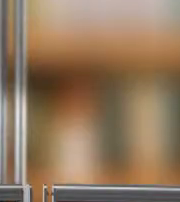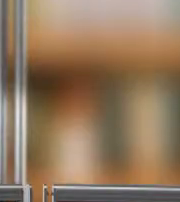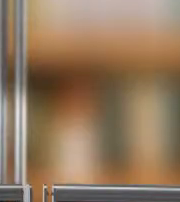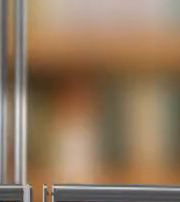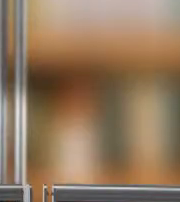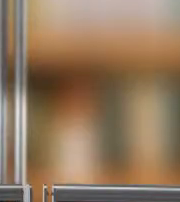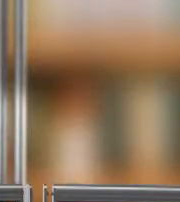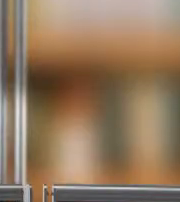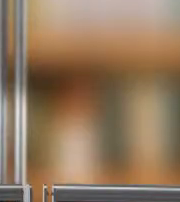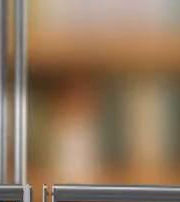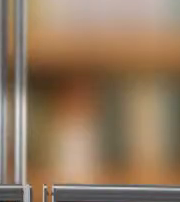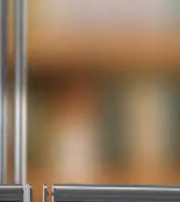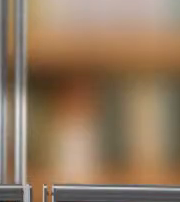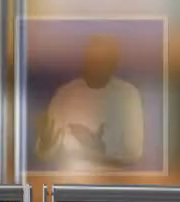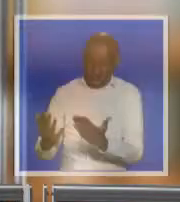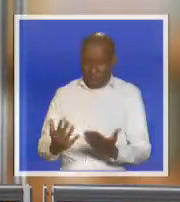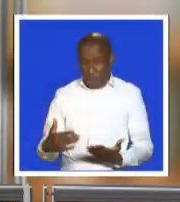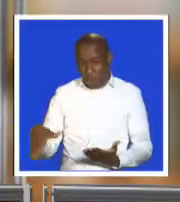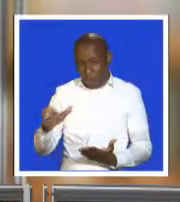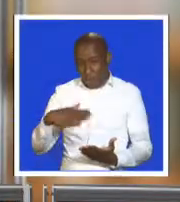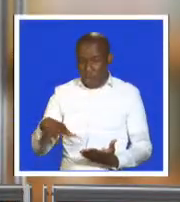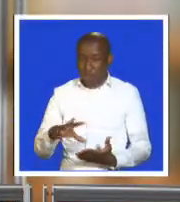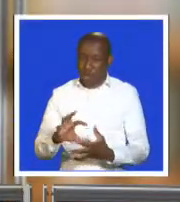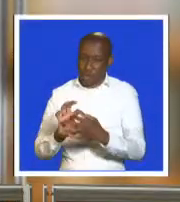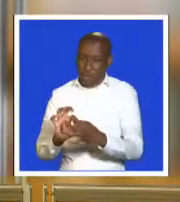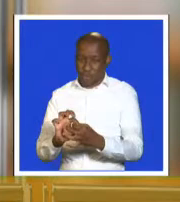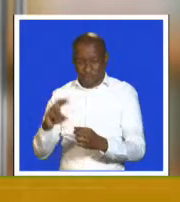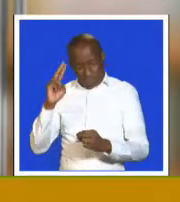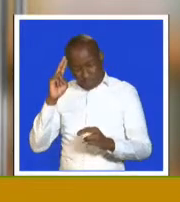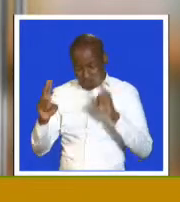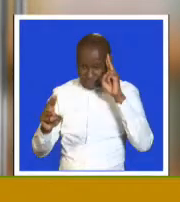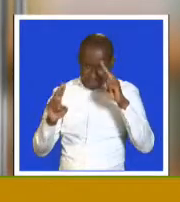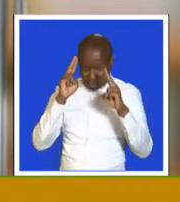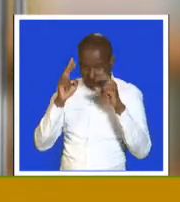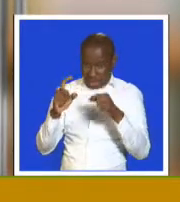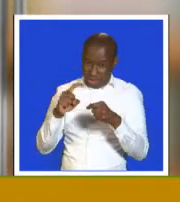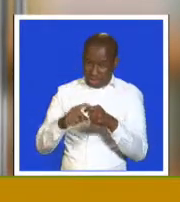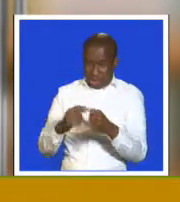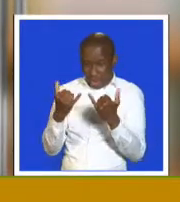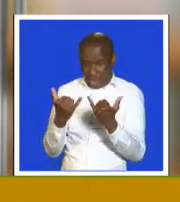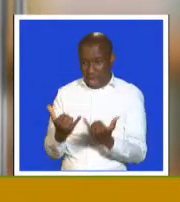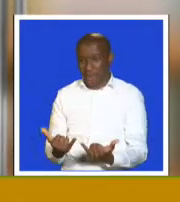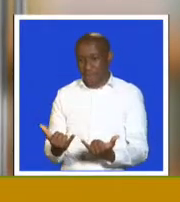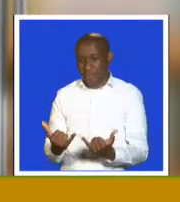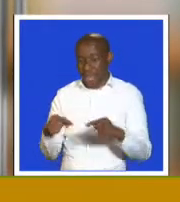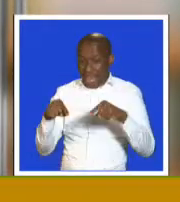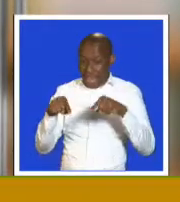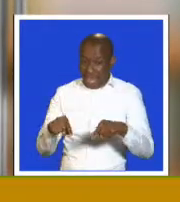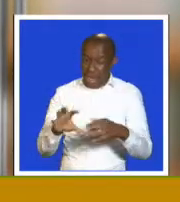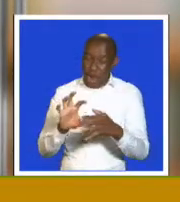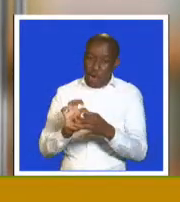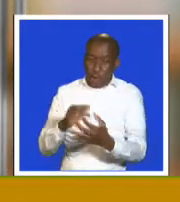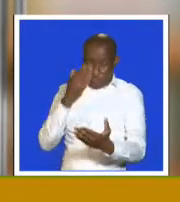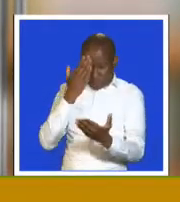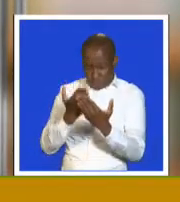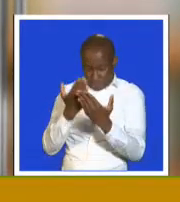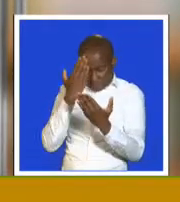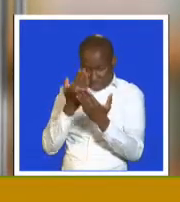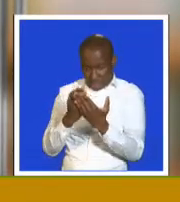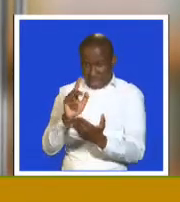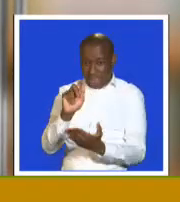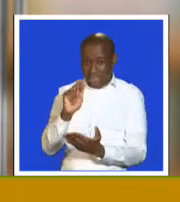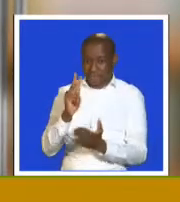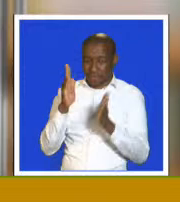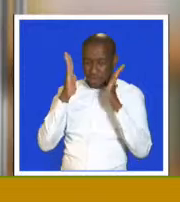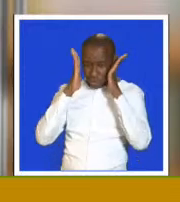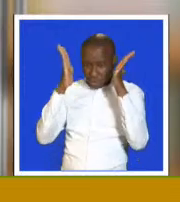A very warm welcome to our viewers and a very good afternoon if you have just joined us. This is Home Study on Eswatini TV.